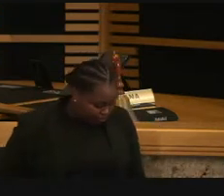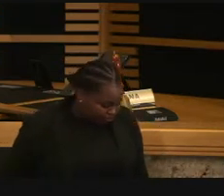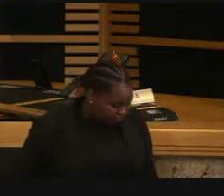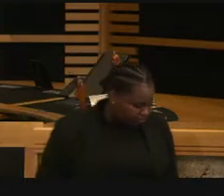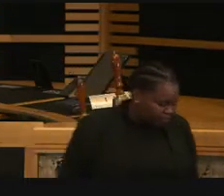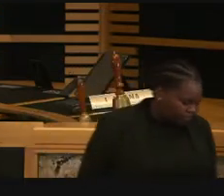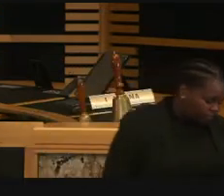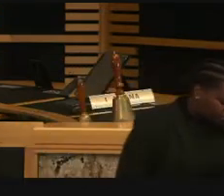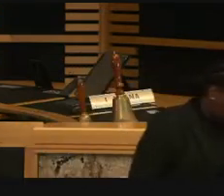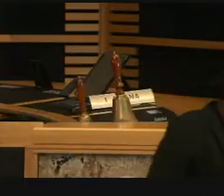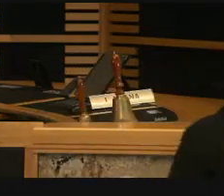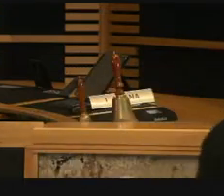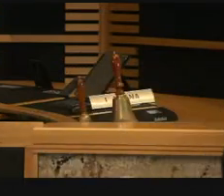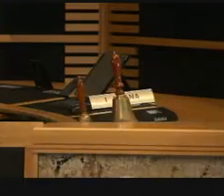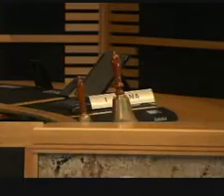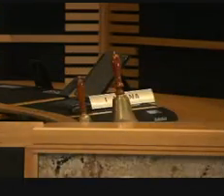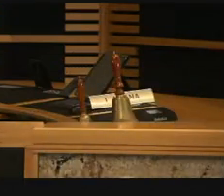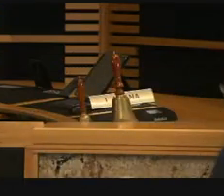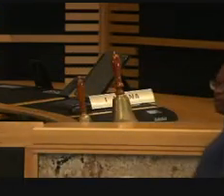head office.